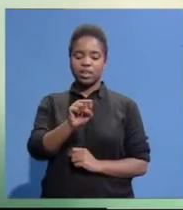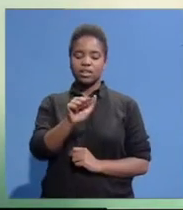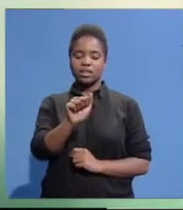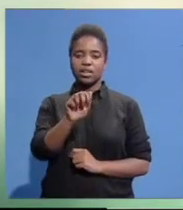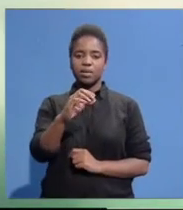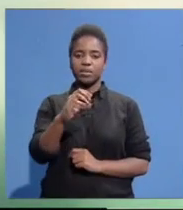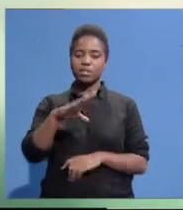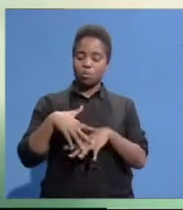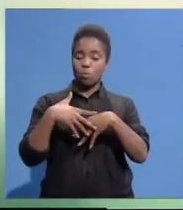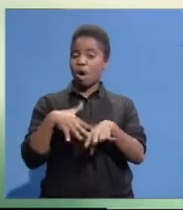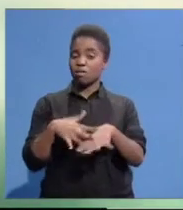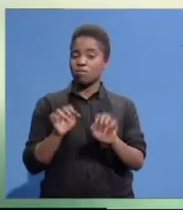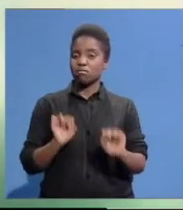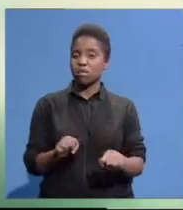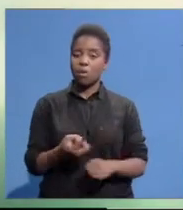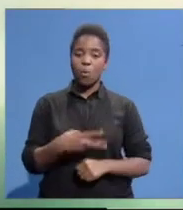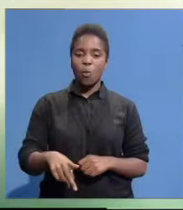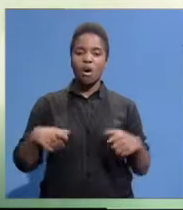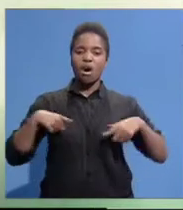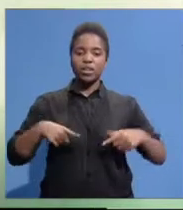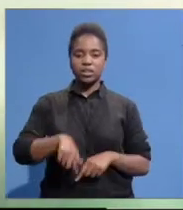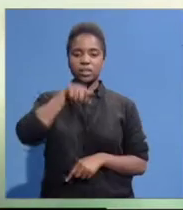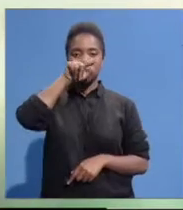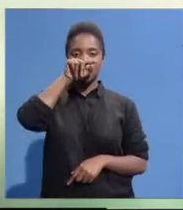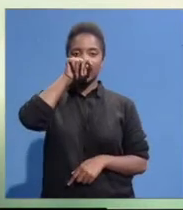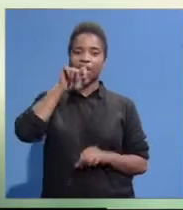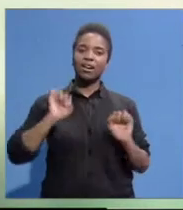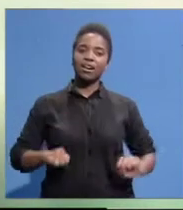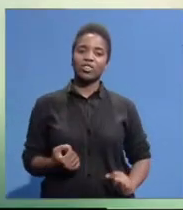www.youtube.com/SABC3 Madiba. Otherwise, Twitter,